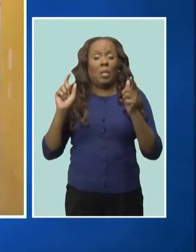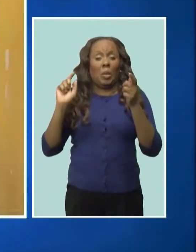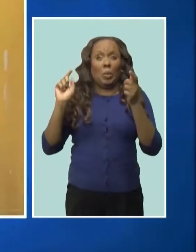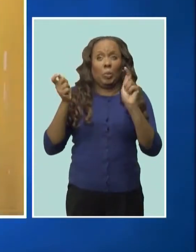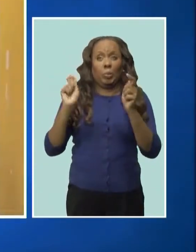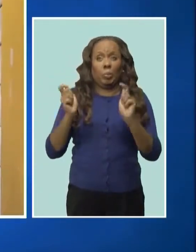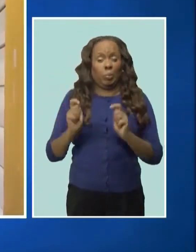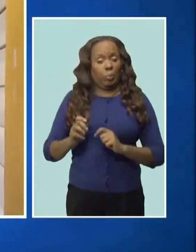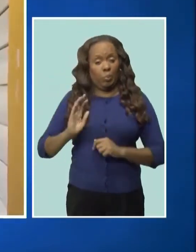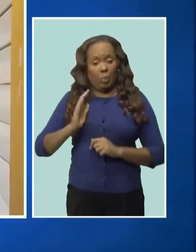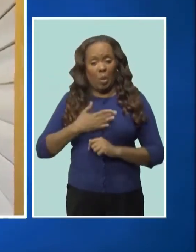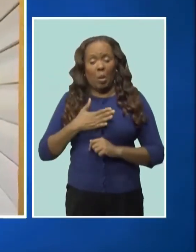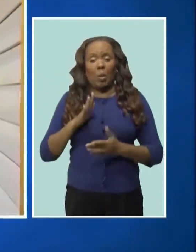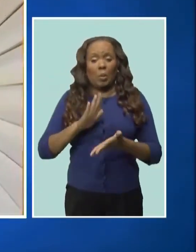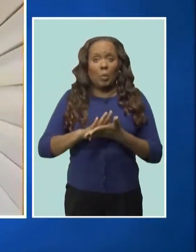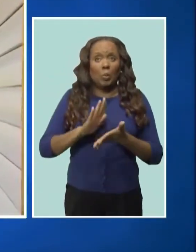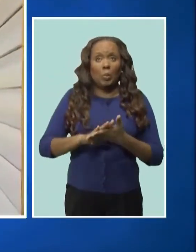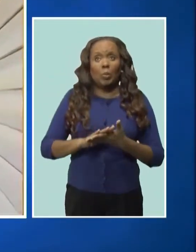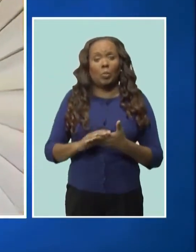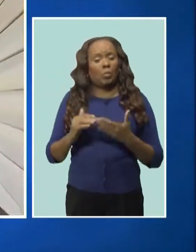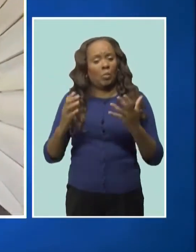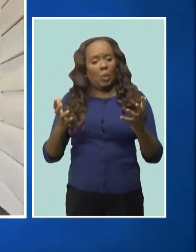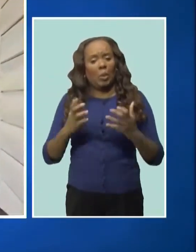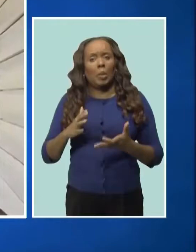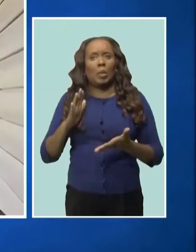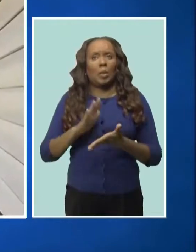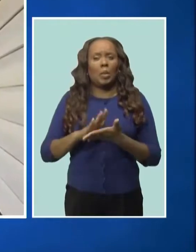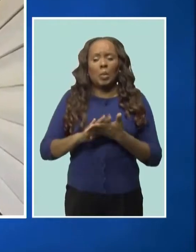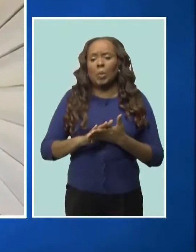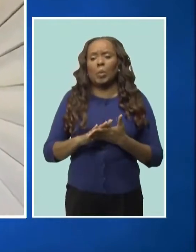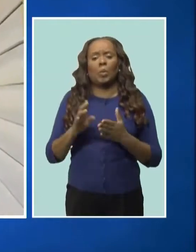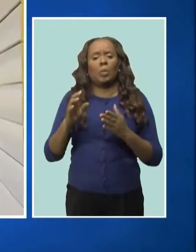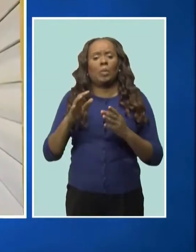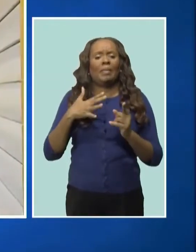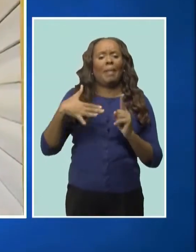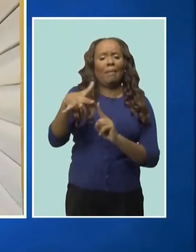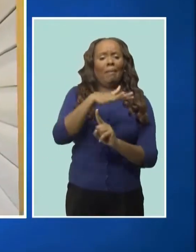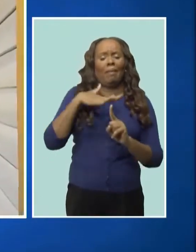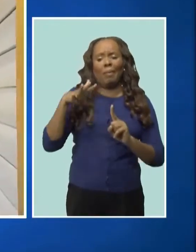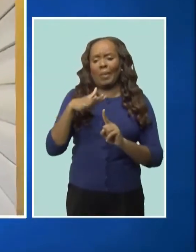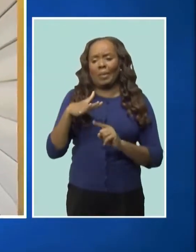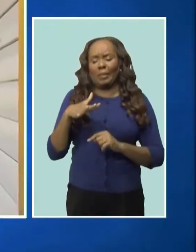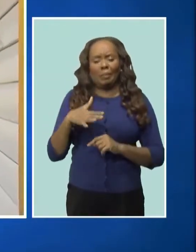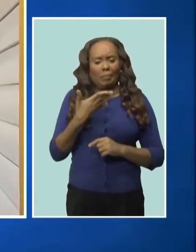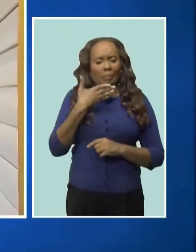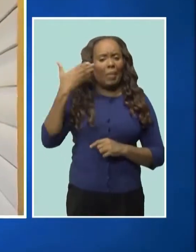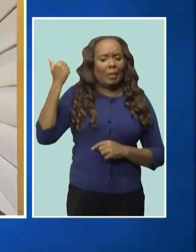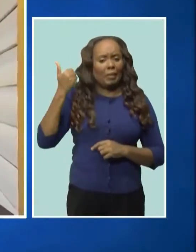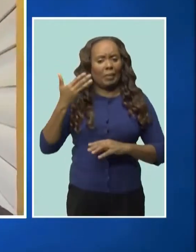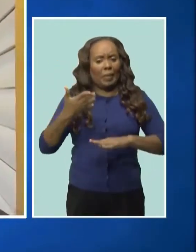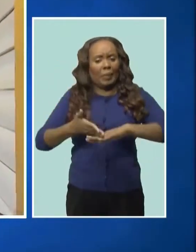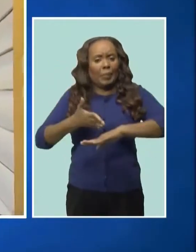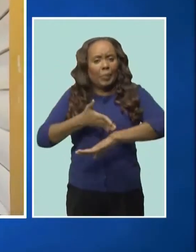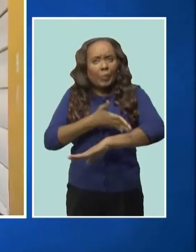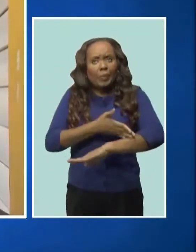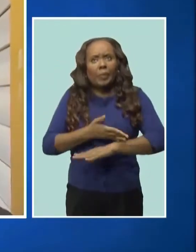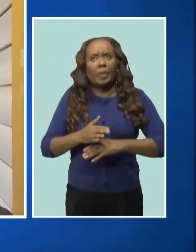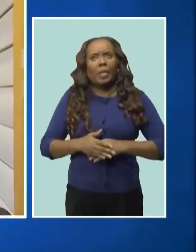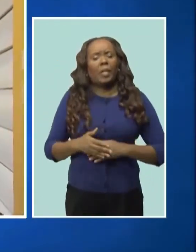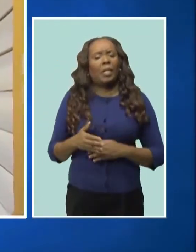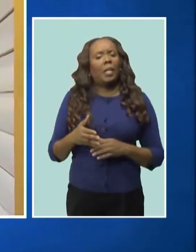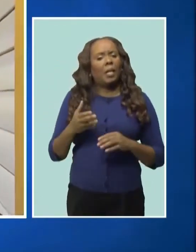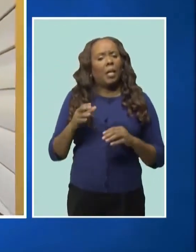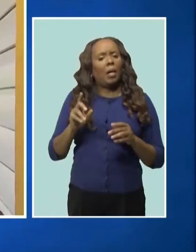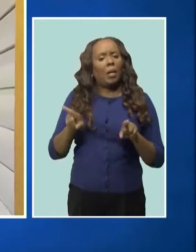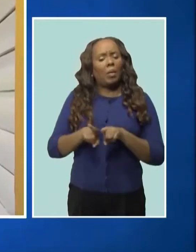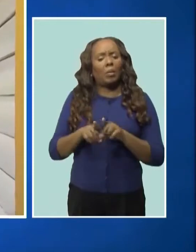redo our schools to make our schools, the environment physically better, and then to transform the way in which we teach our